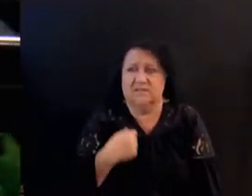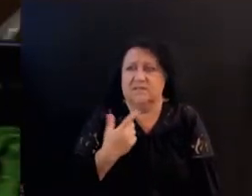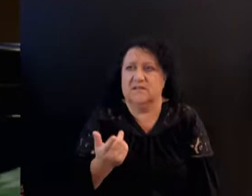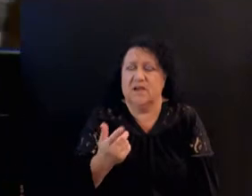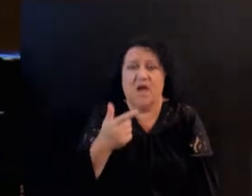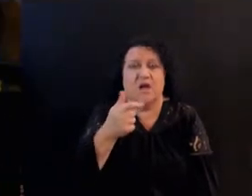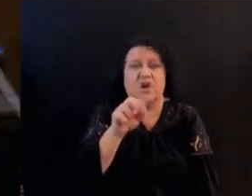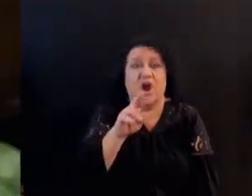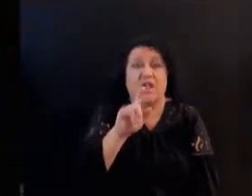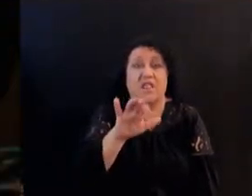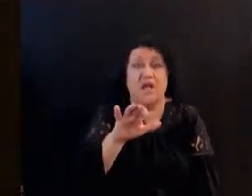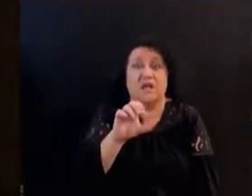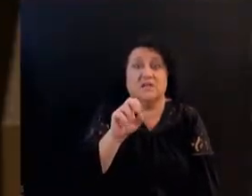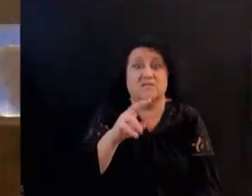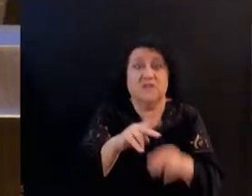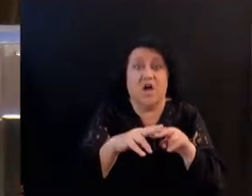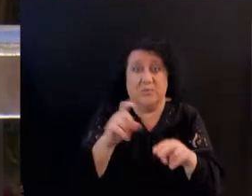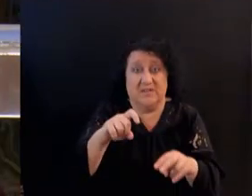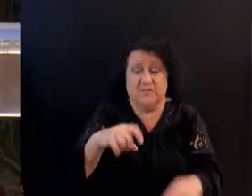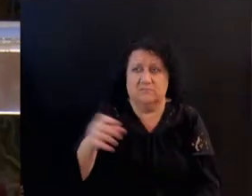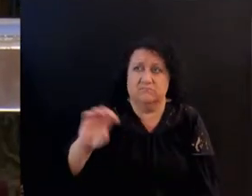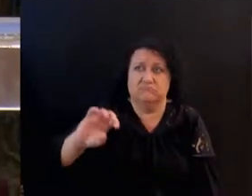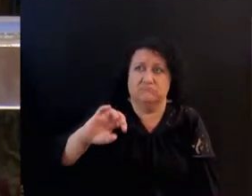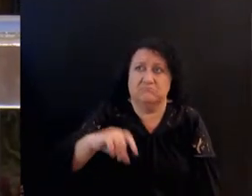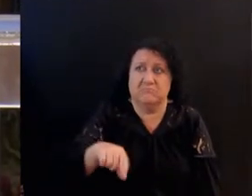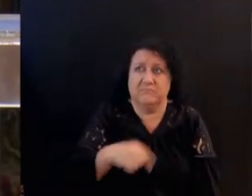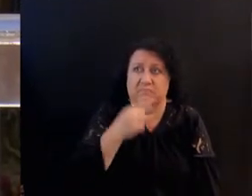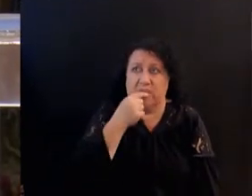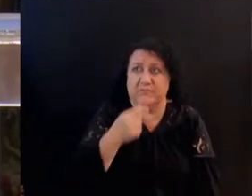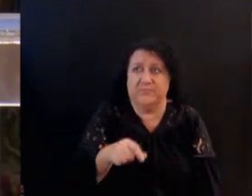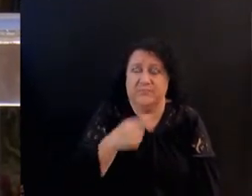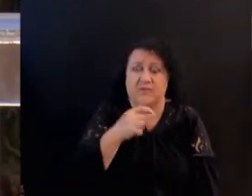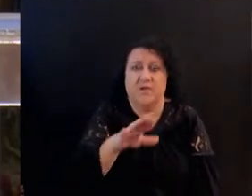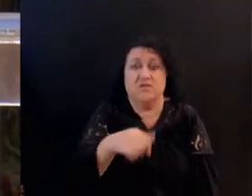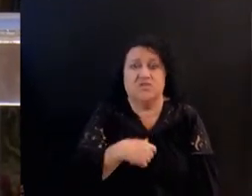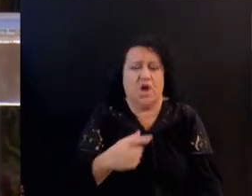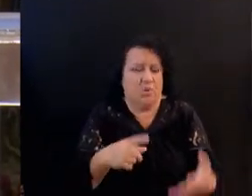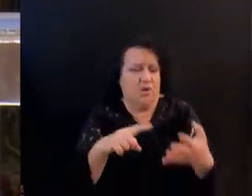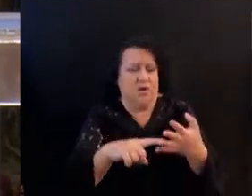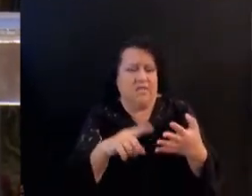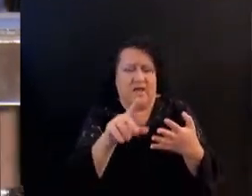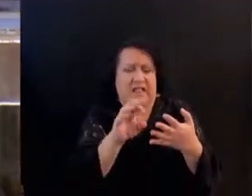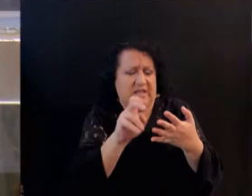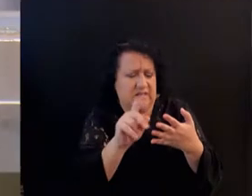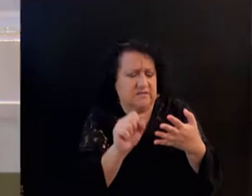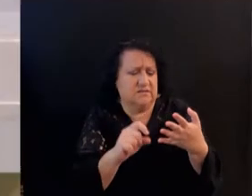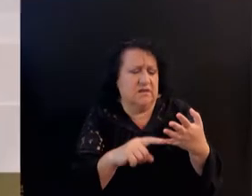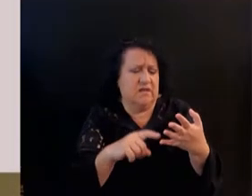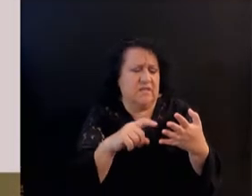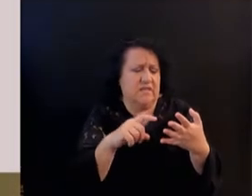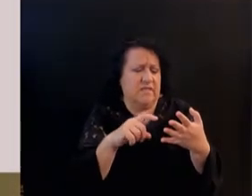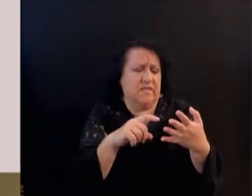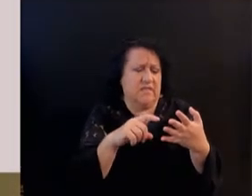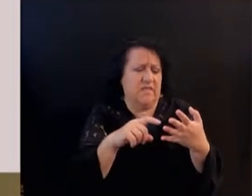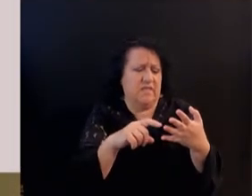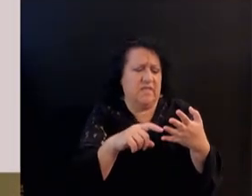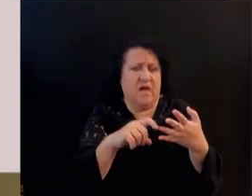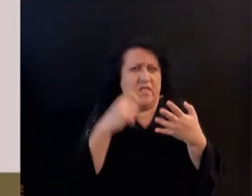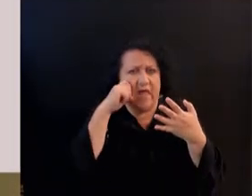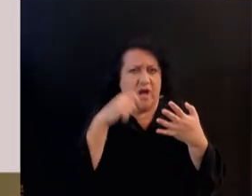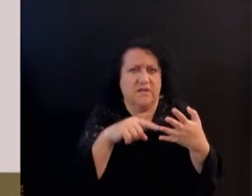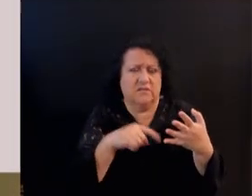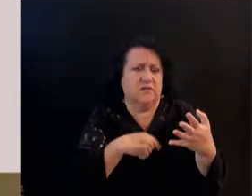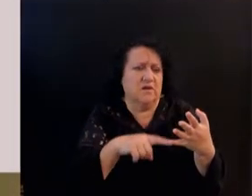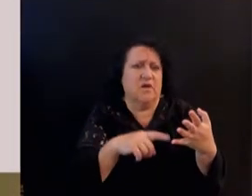maybe. This is what we're thinking of. So they say the leeks, the onions, the garlic, but now our strength is dried up and there is nothing at